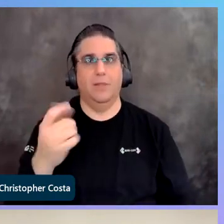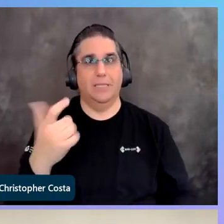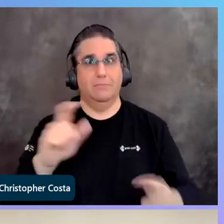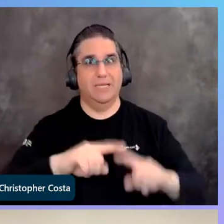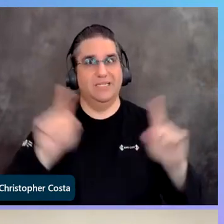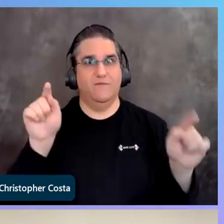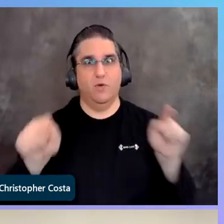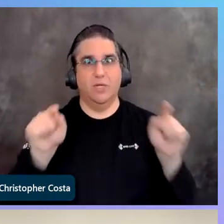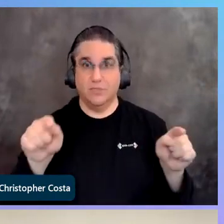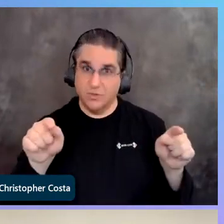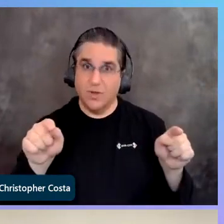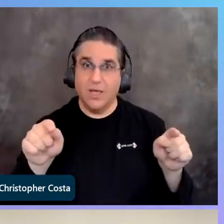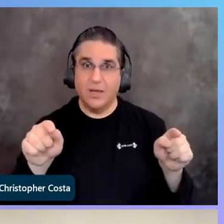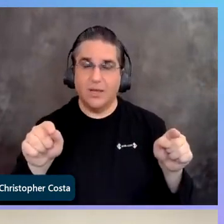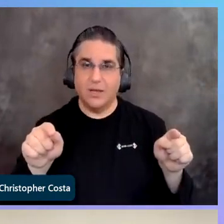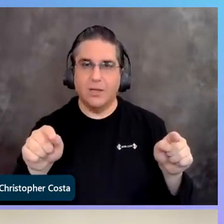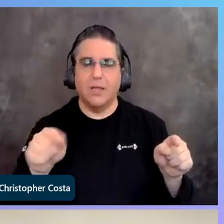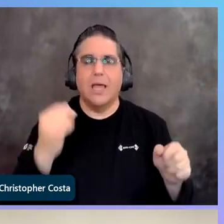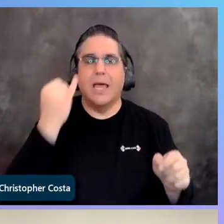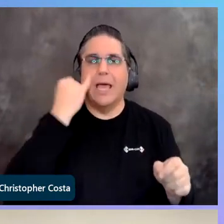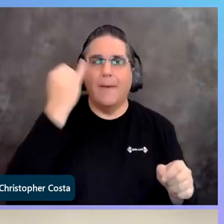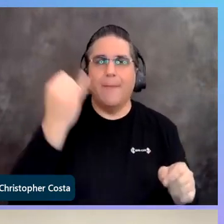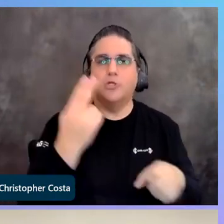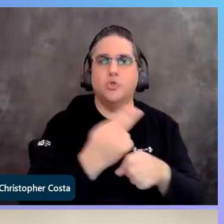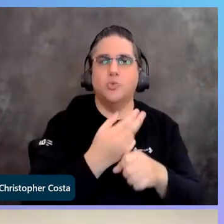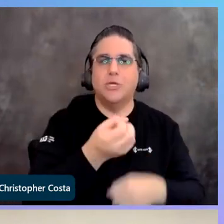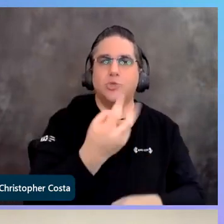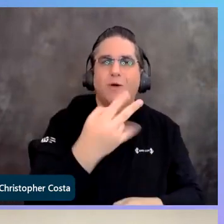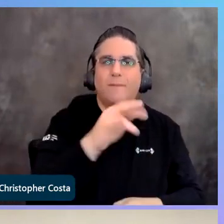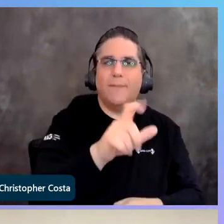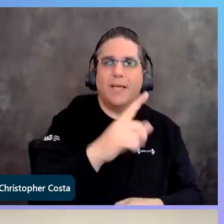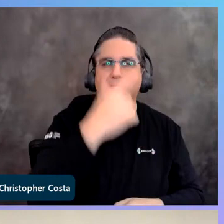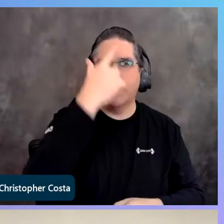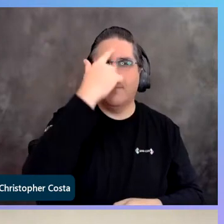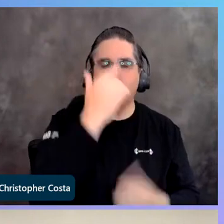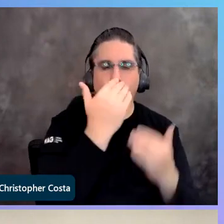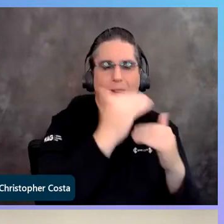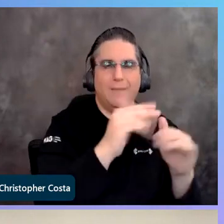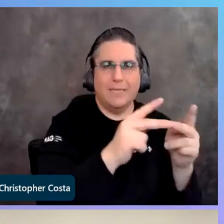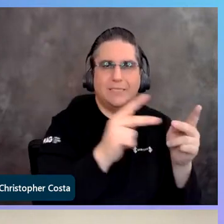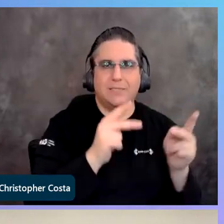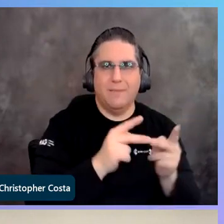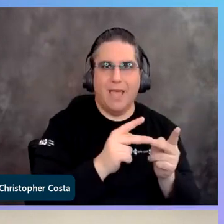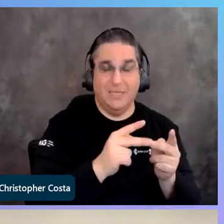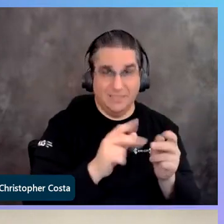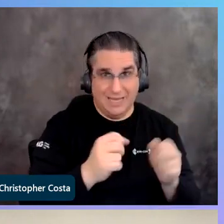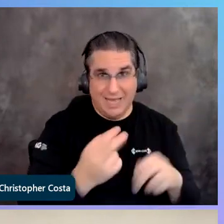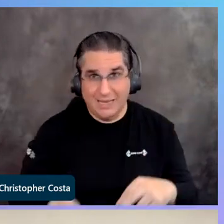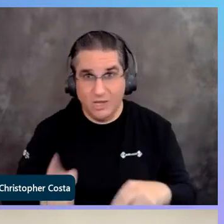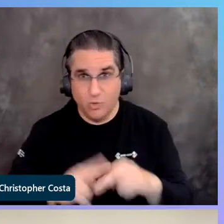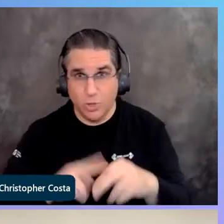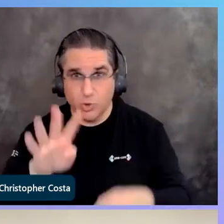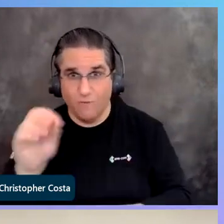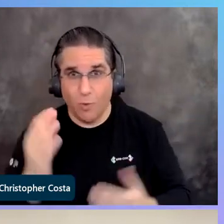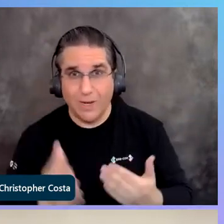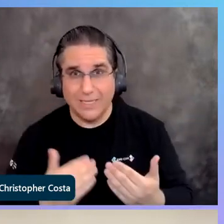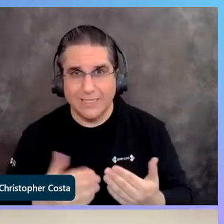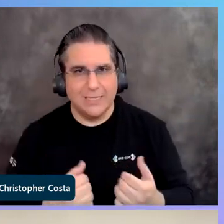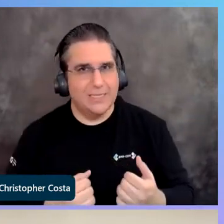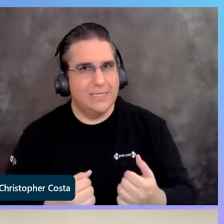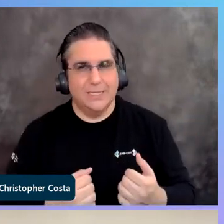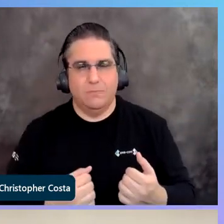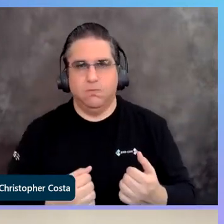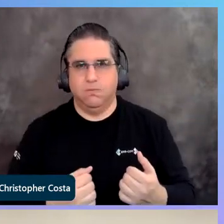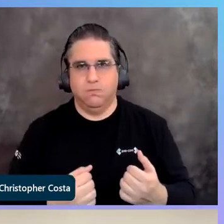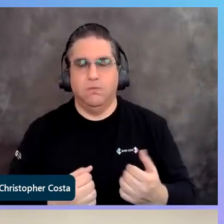Think of designs where 12 pixel text is used because of the limited amount of space in the design. And I know even discussing